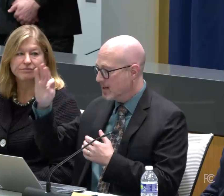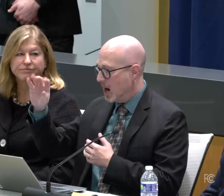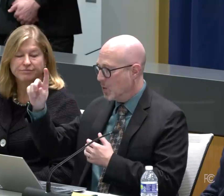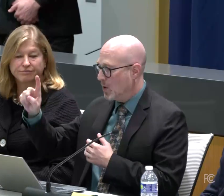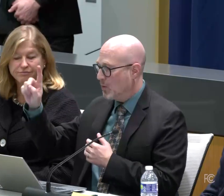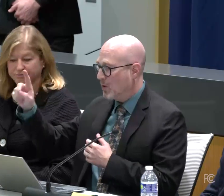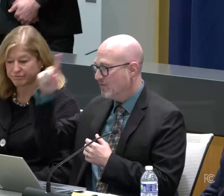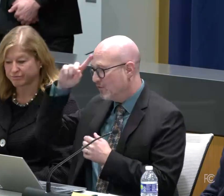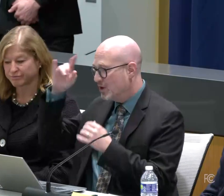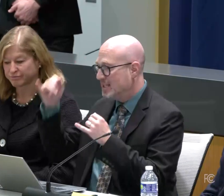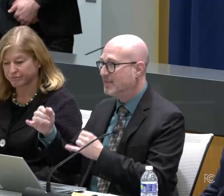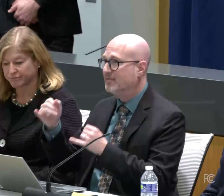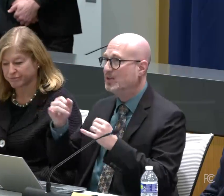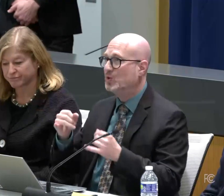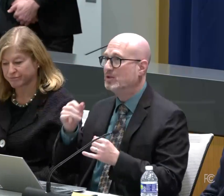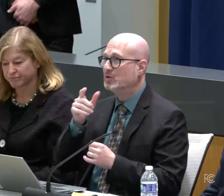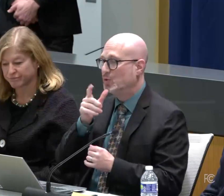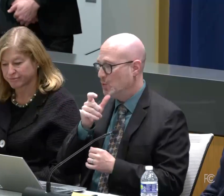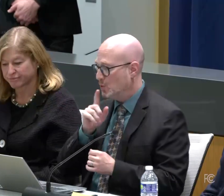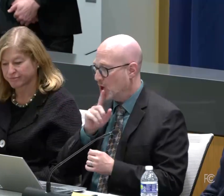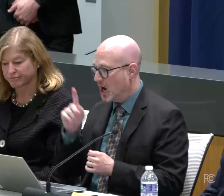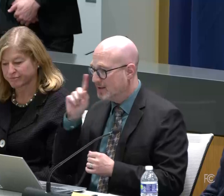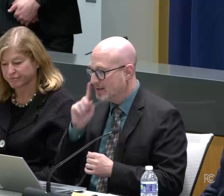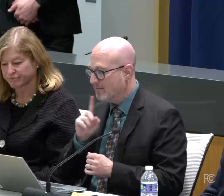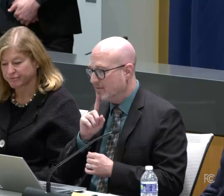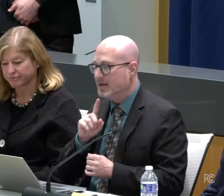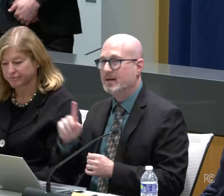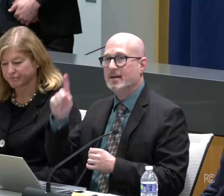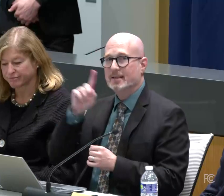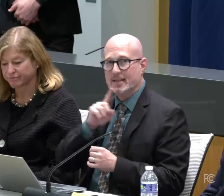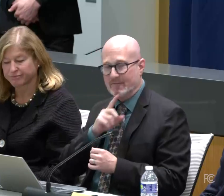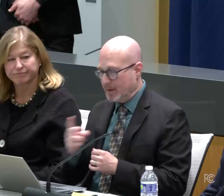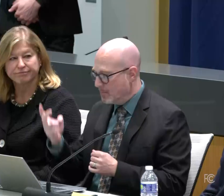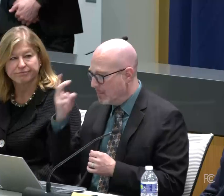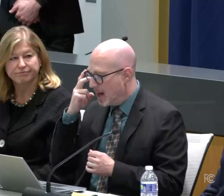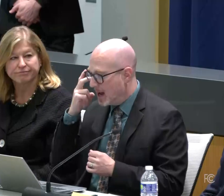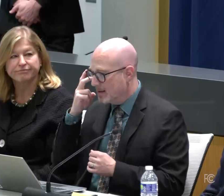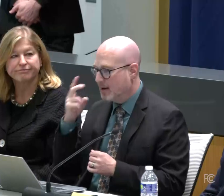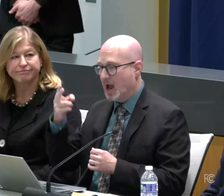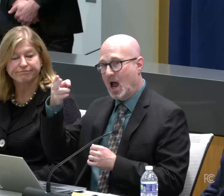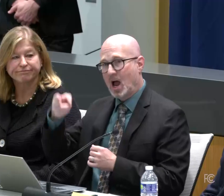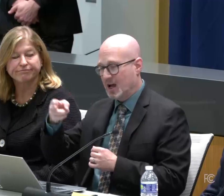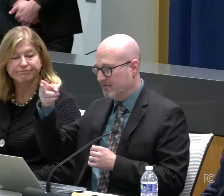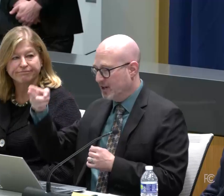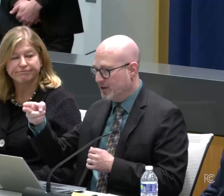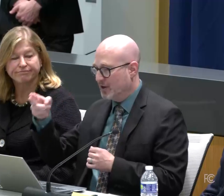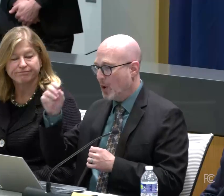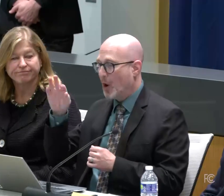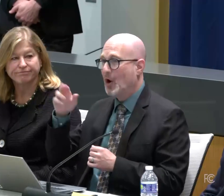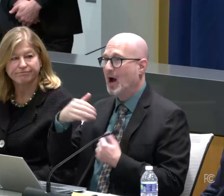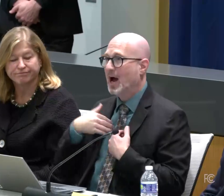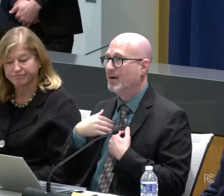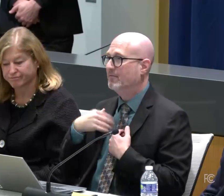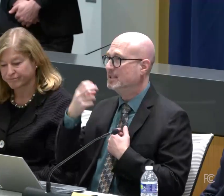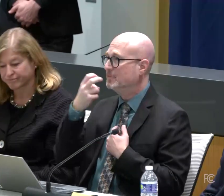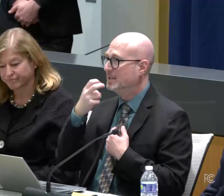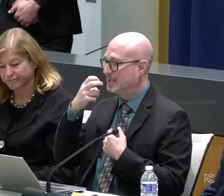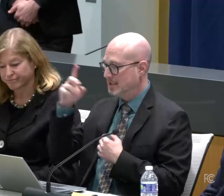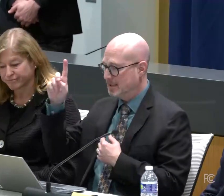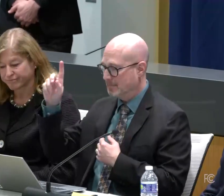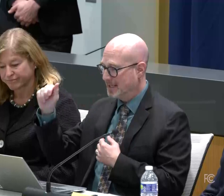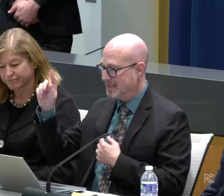SMS is available to be able to contact 911 for individuals that are deaf, deafblind, hard of